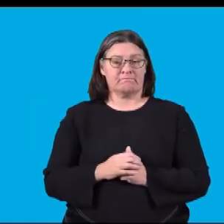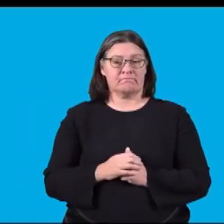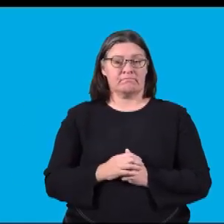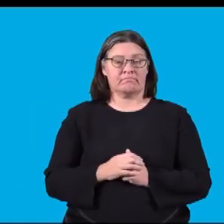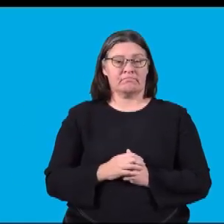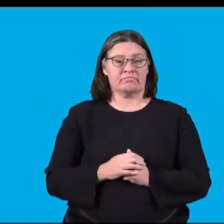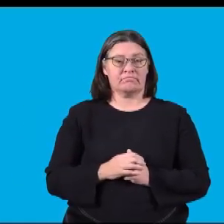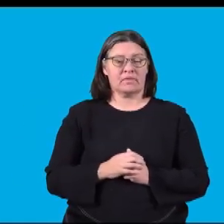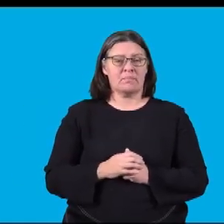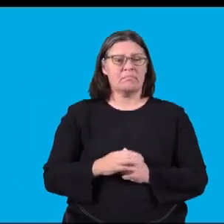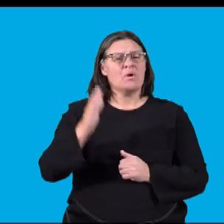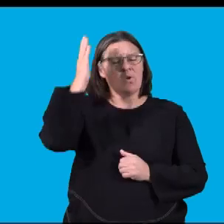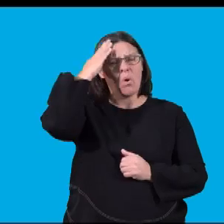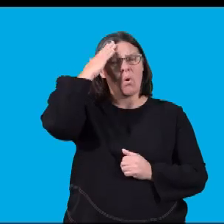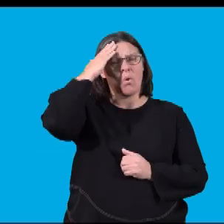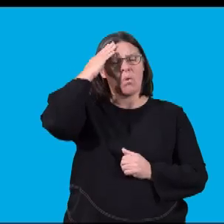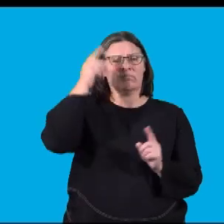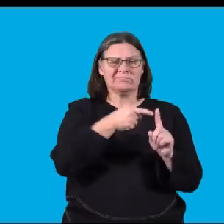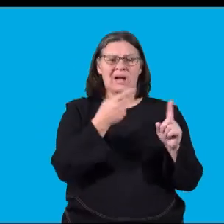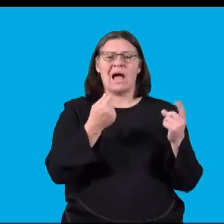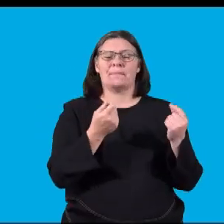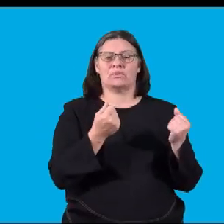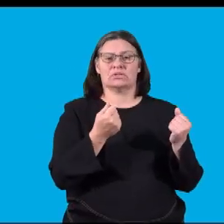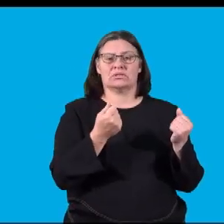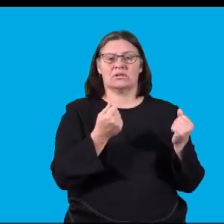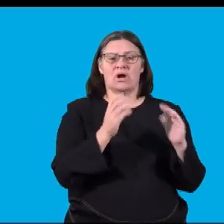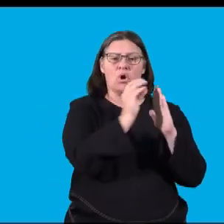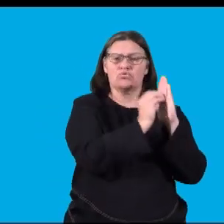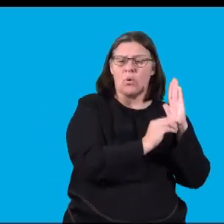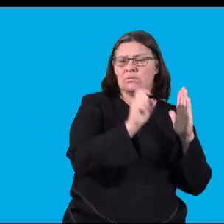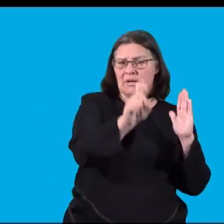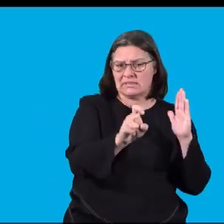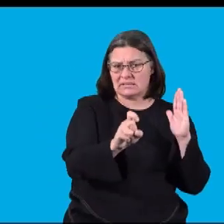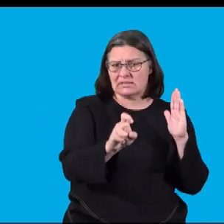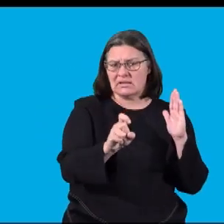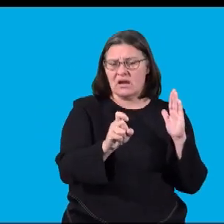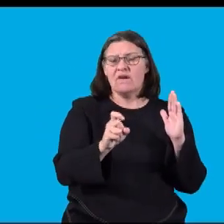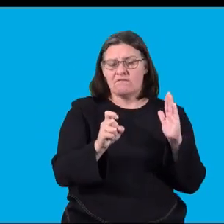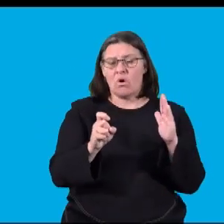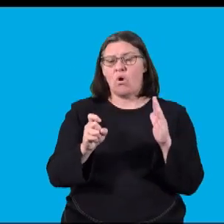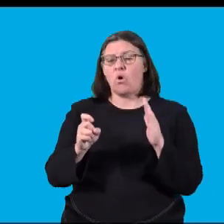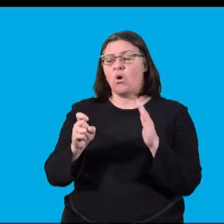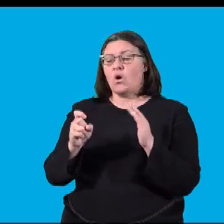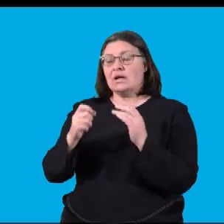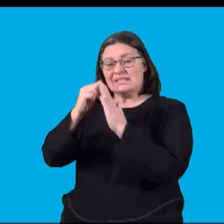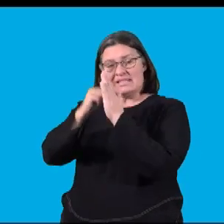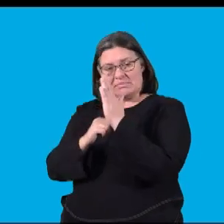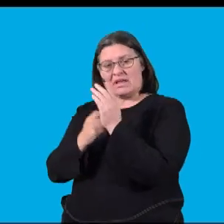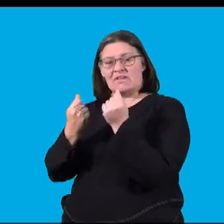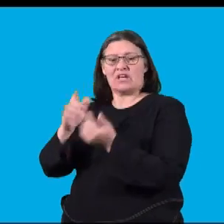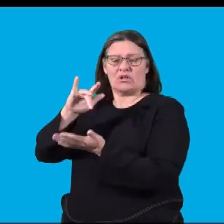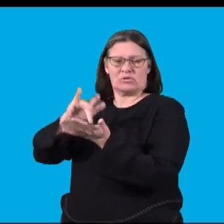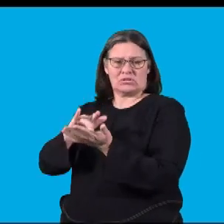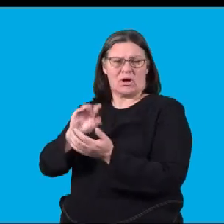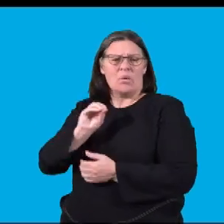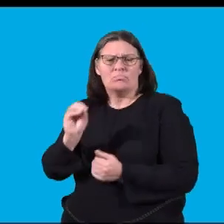194,000. I know that this amount must be recorded in the statement of financial position. Where will I take